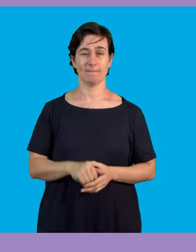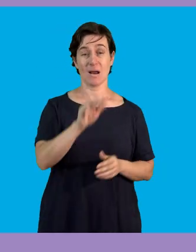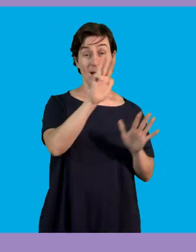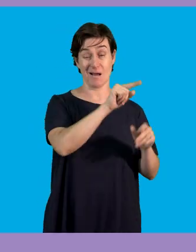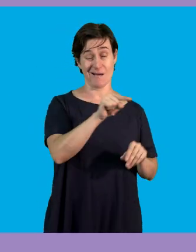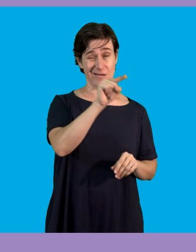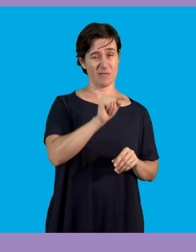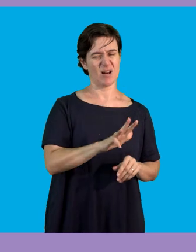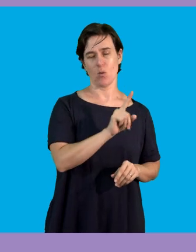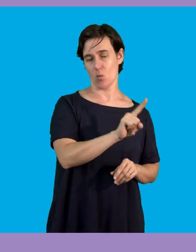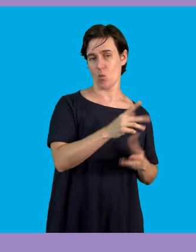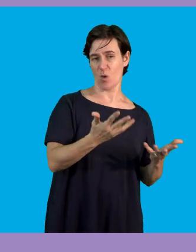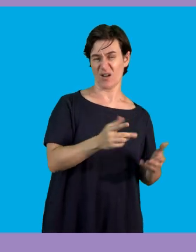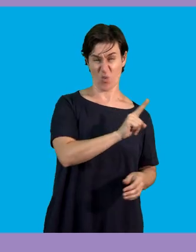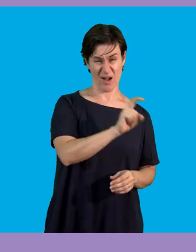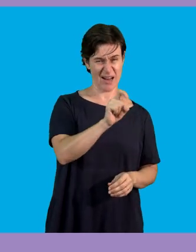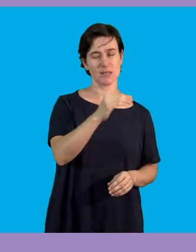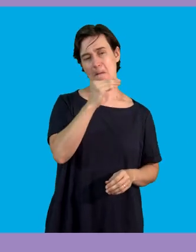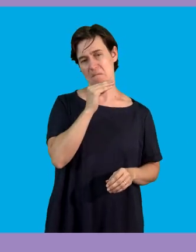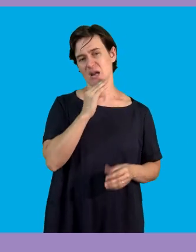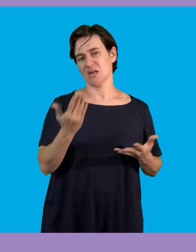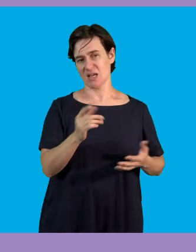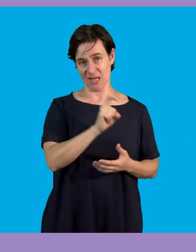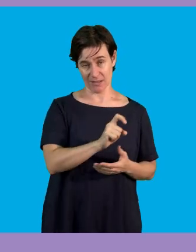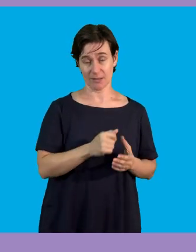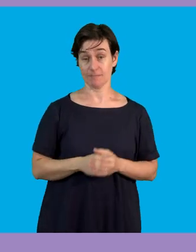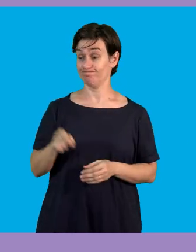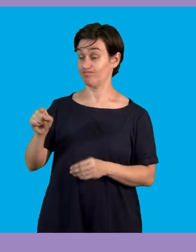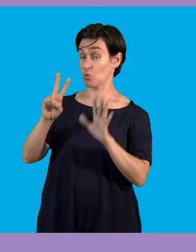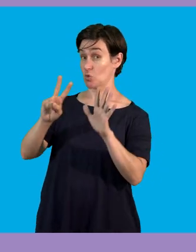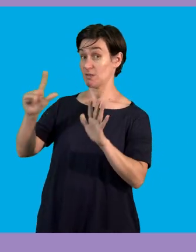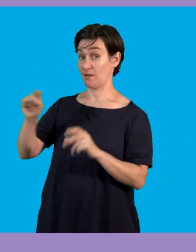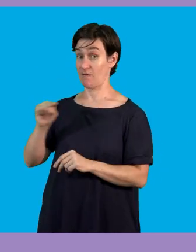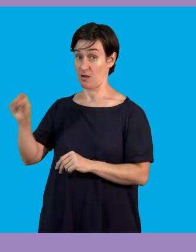divided by 9 is 1, multiplied by x is